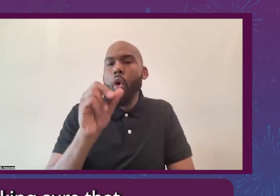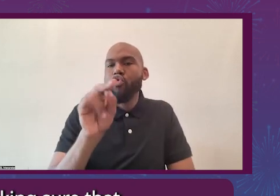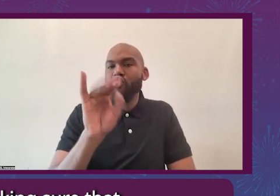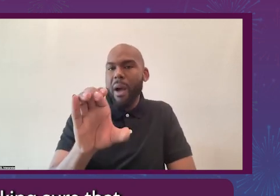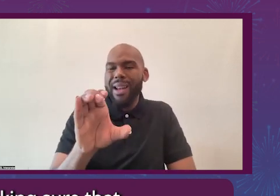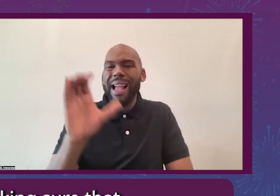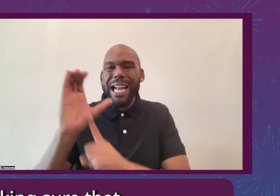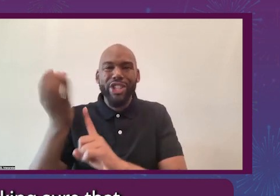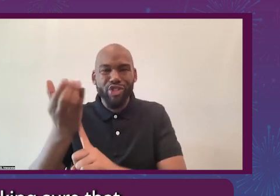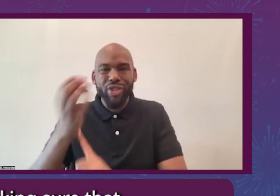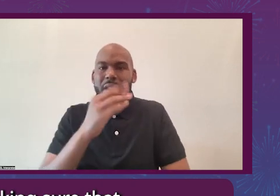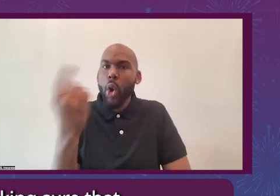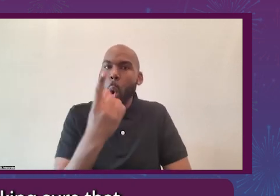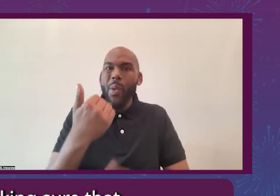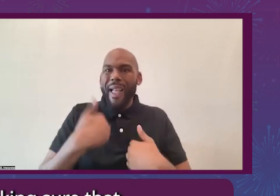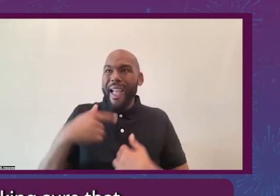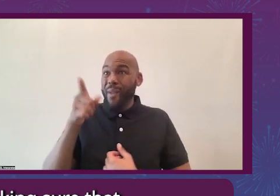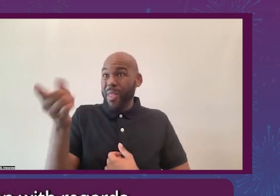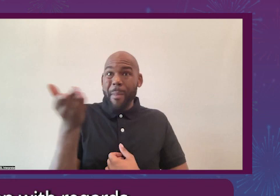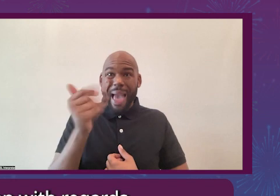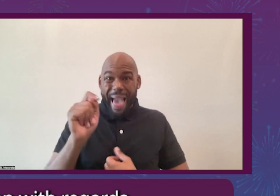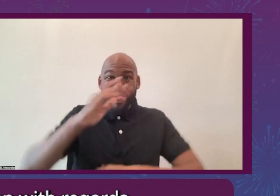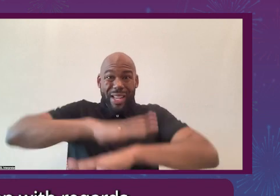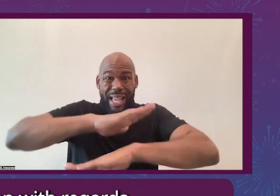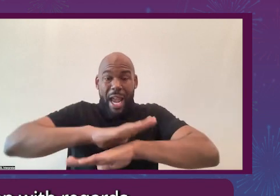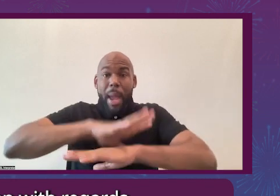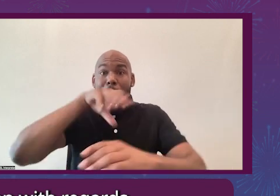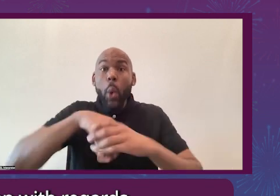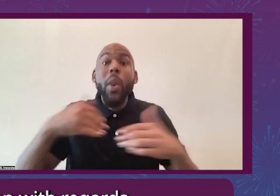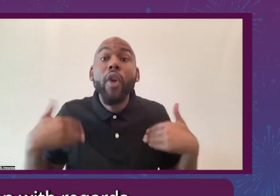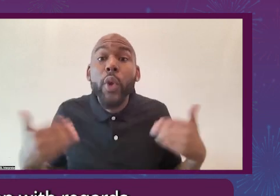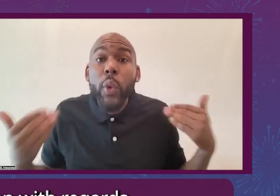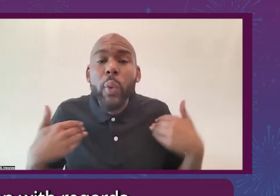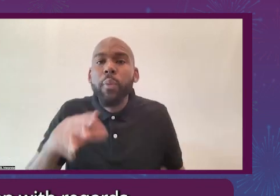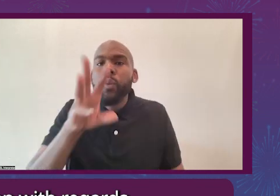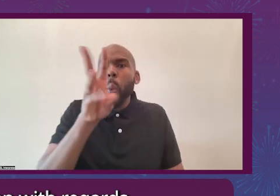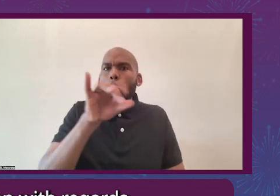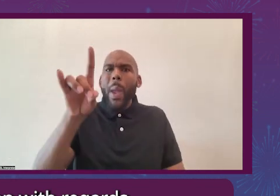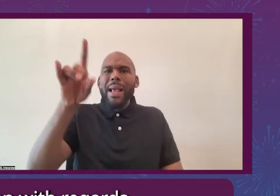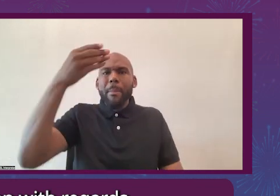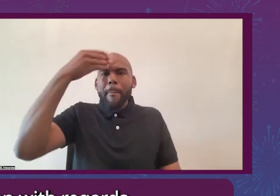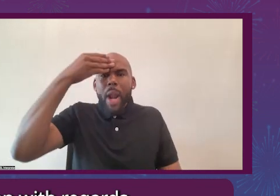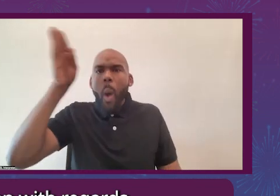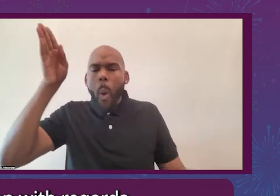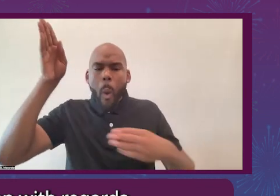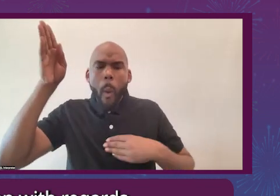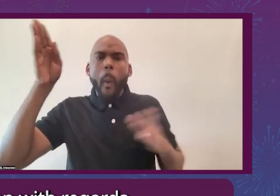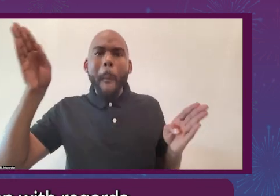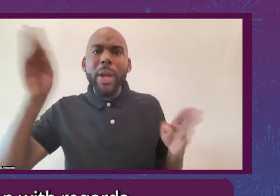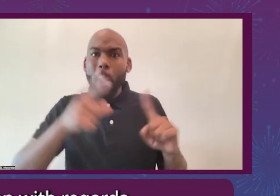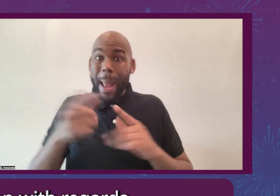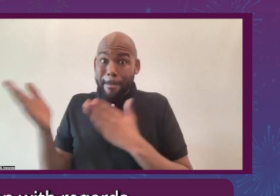conditions, and making sure that we're having all voices at the table, including youth. And WID has been so open with regards to me bringing